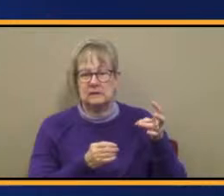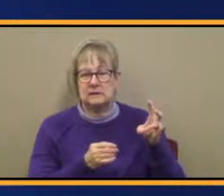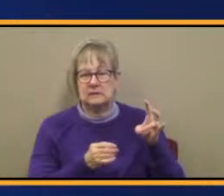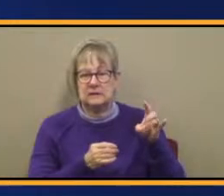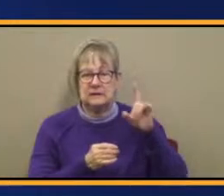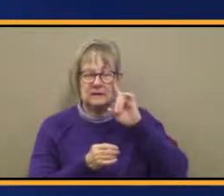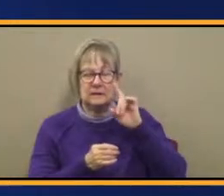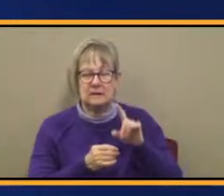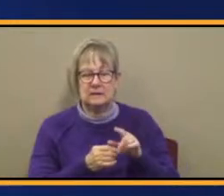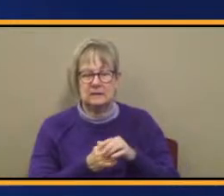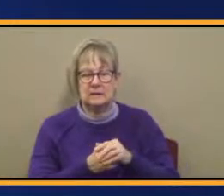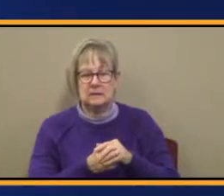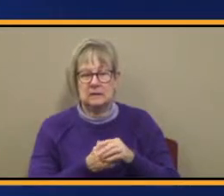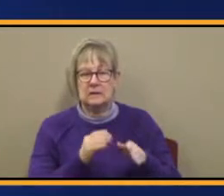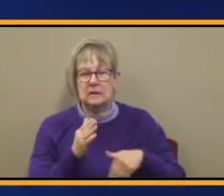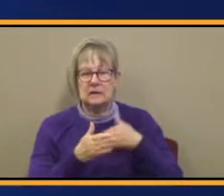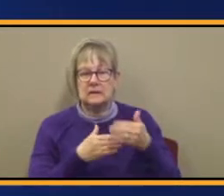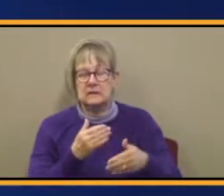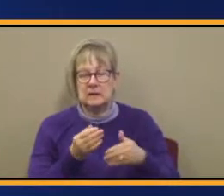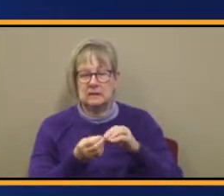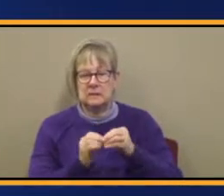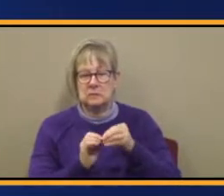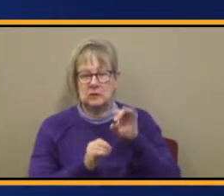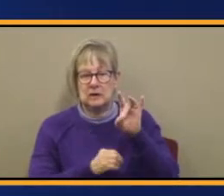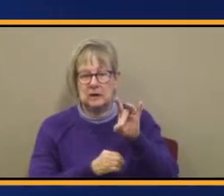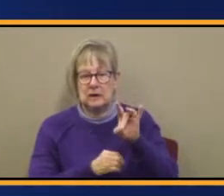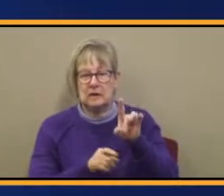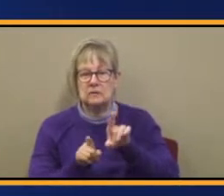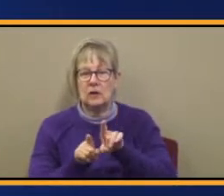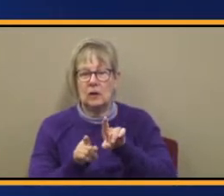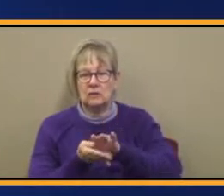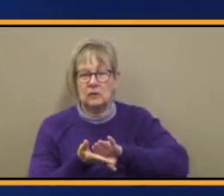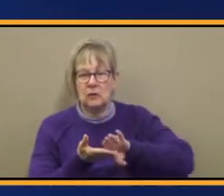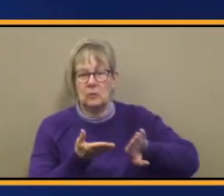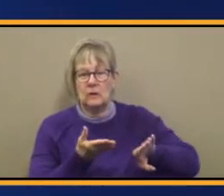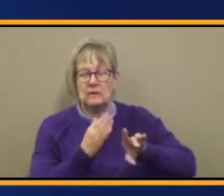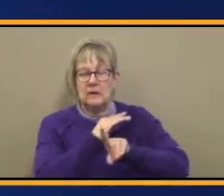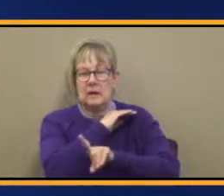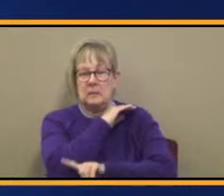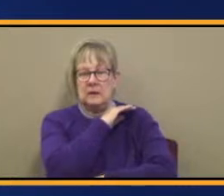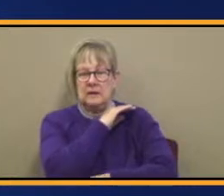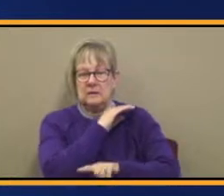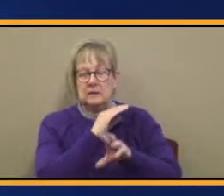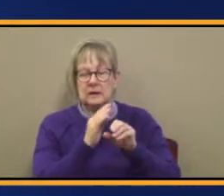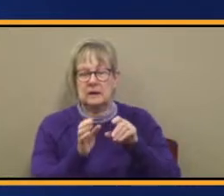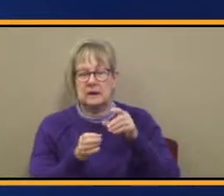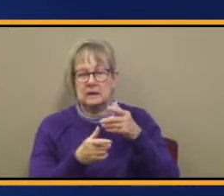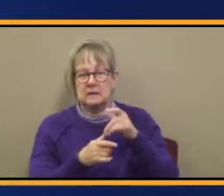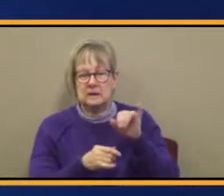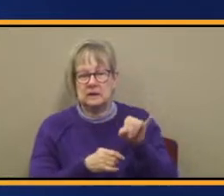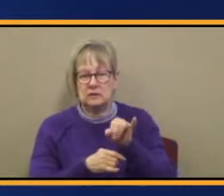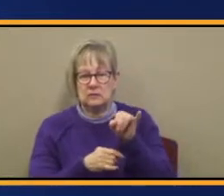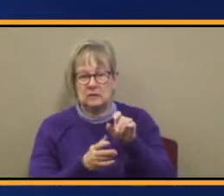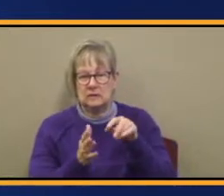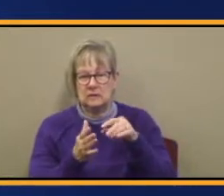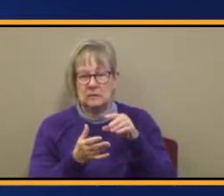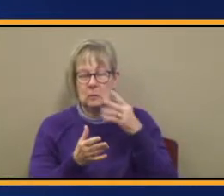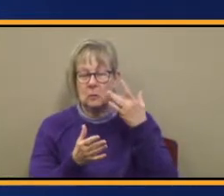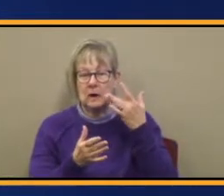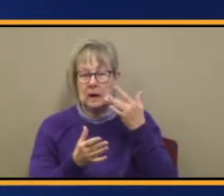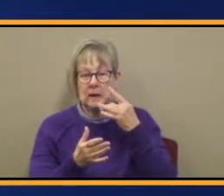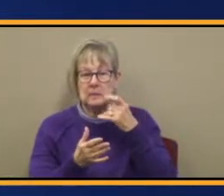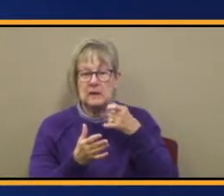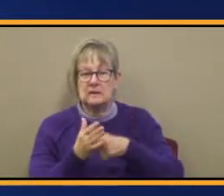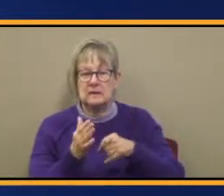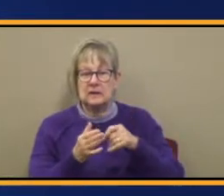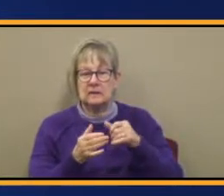$23,274.17. The next item, number eight, is also a waiver of penalty and interest, and this one is due to tax